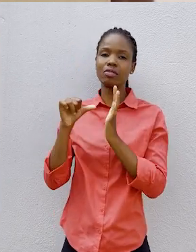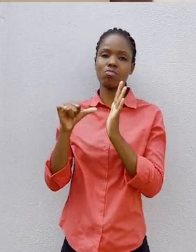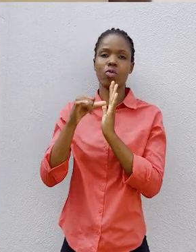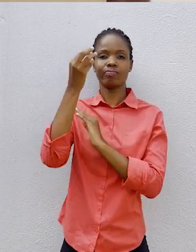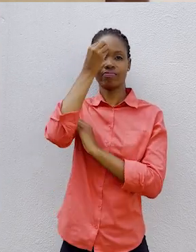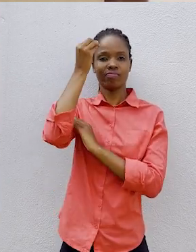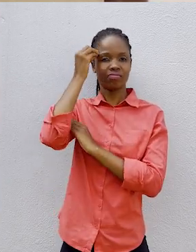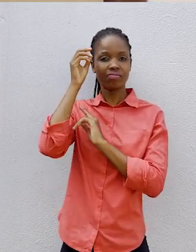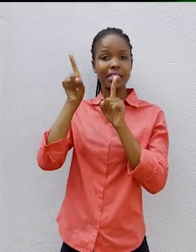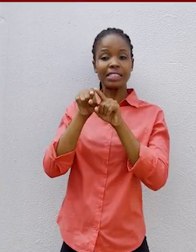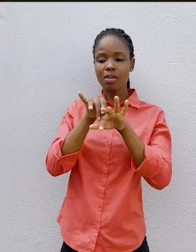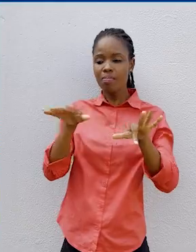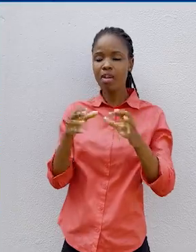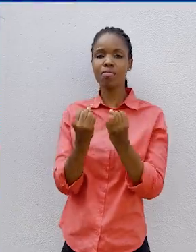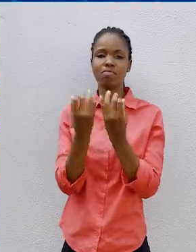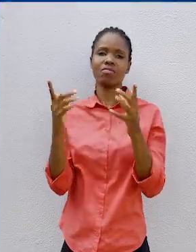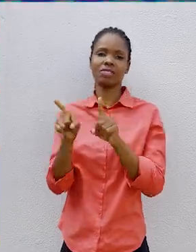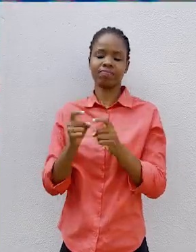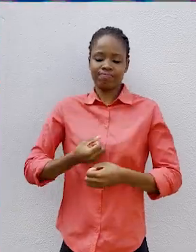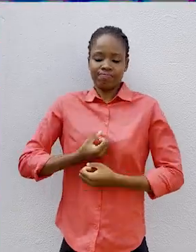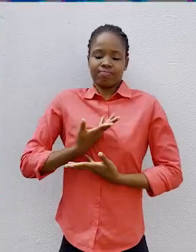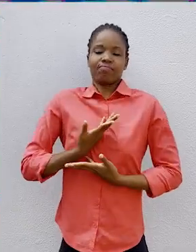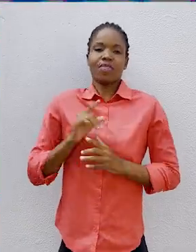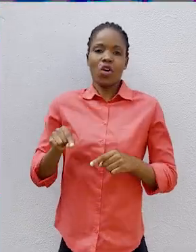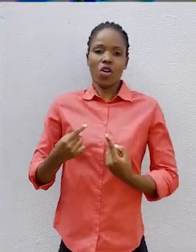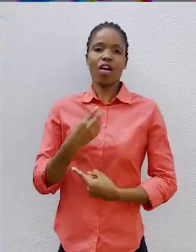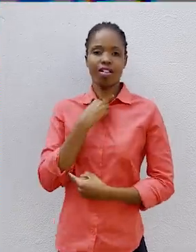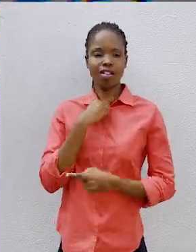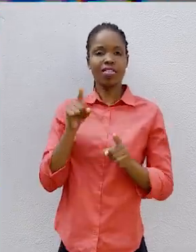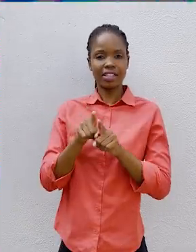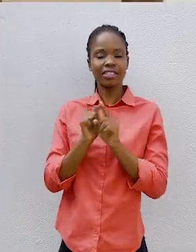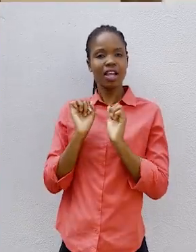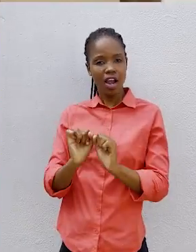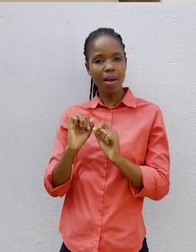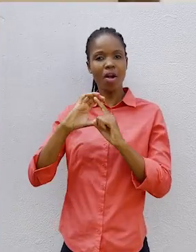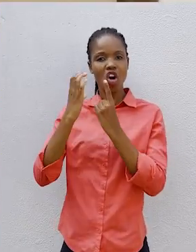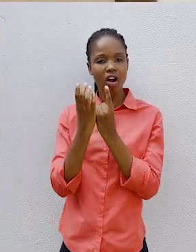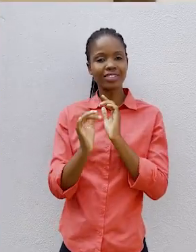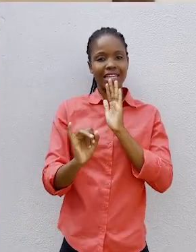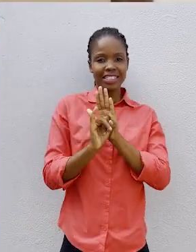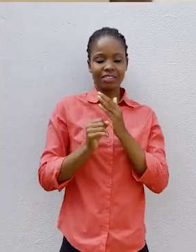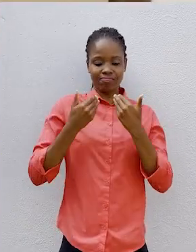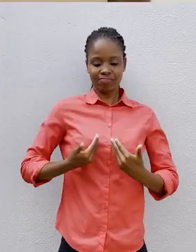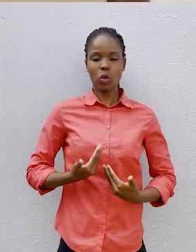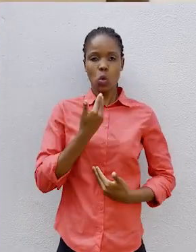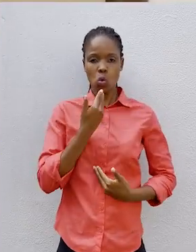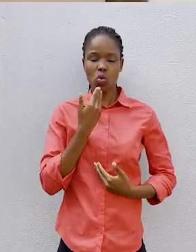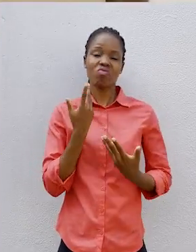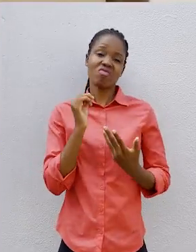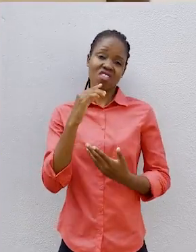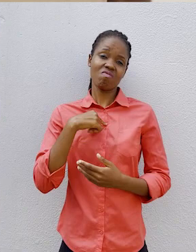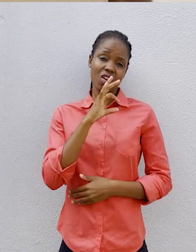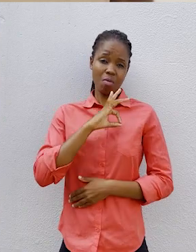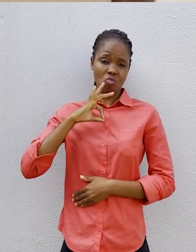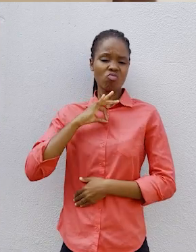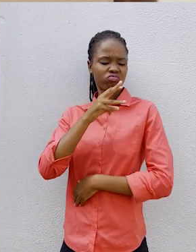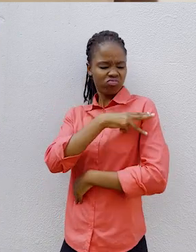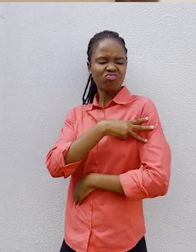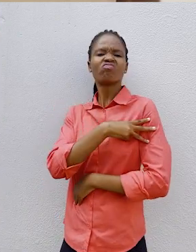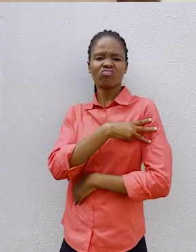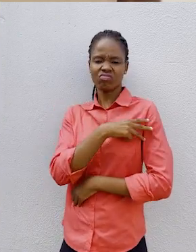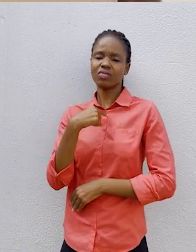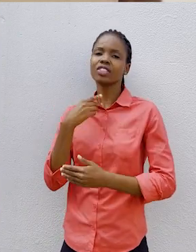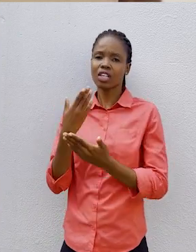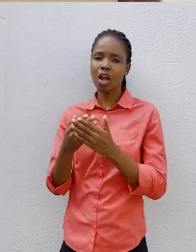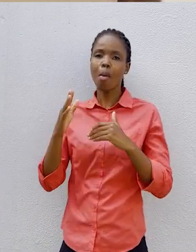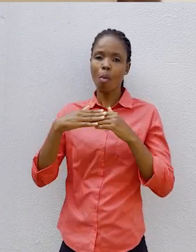nature. And like a lot of people wouldn't be able to express themselves with the needed resources. So if I was to be like the mayor or in a position of power,